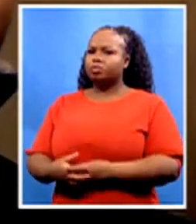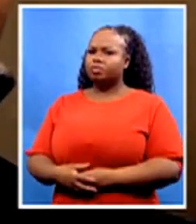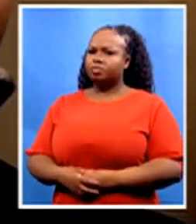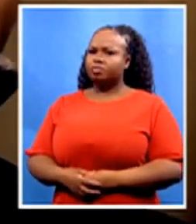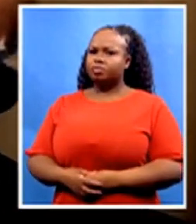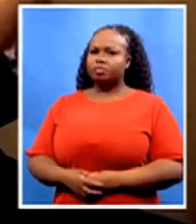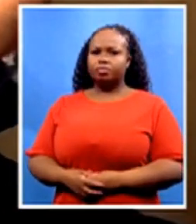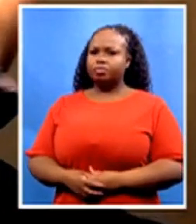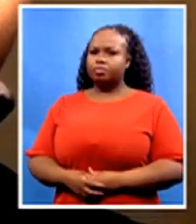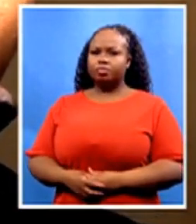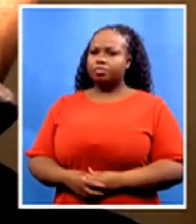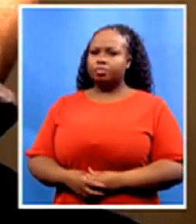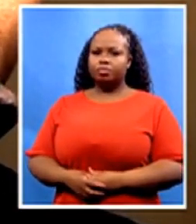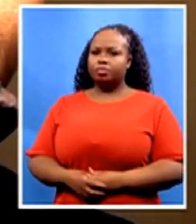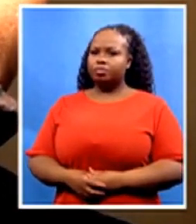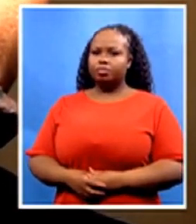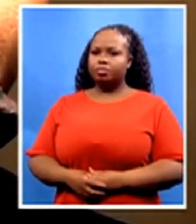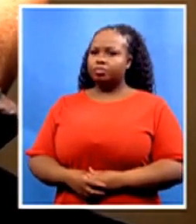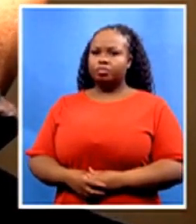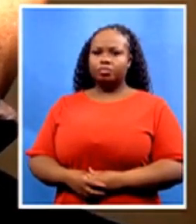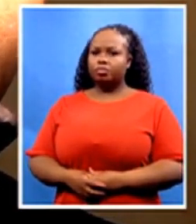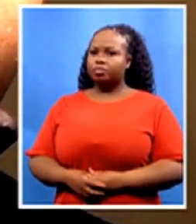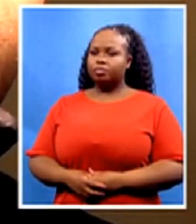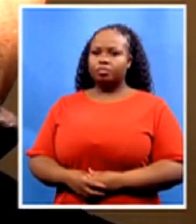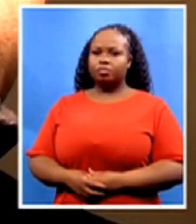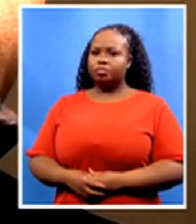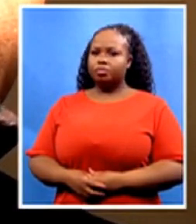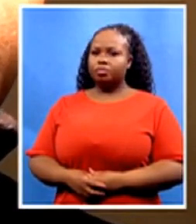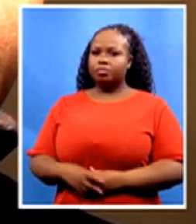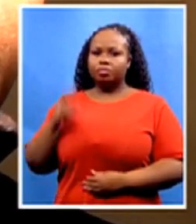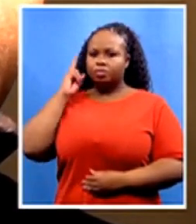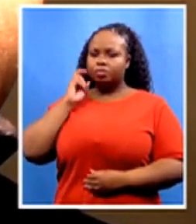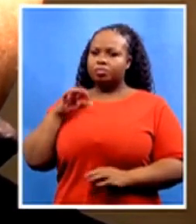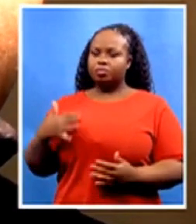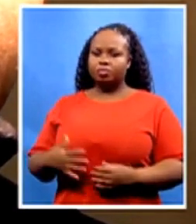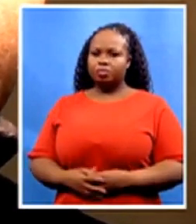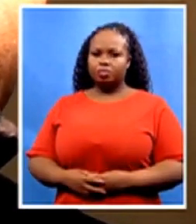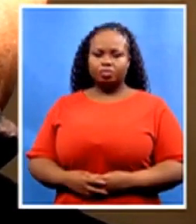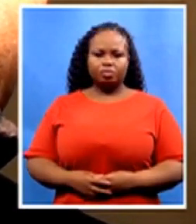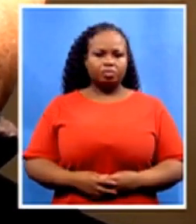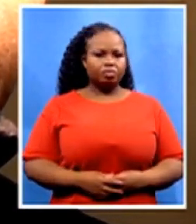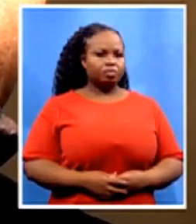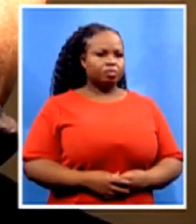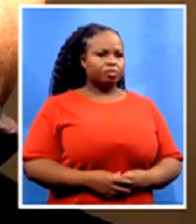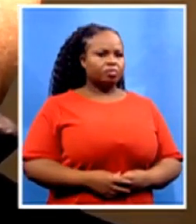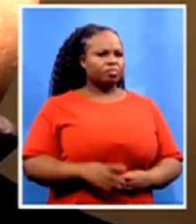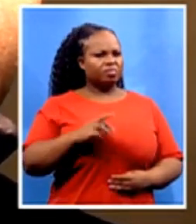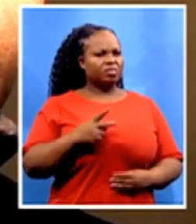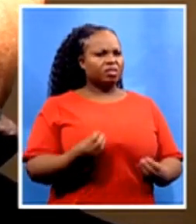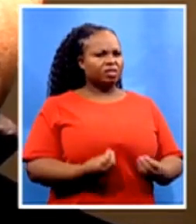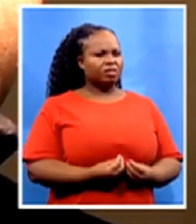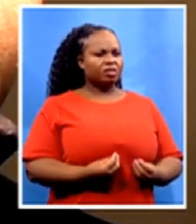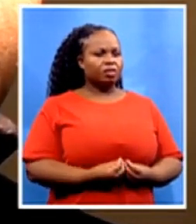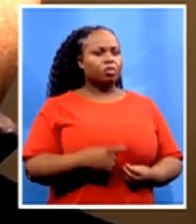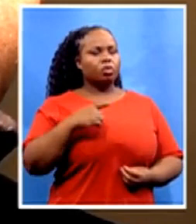Okay. All right. Go me seo sengwe se le gore motlhong o se lebeletse nje ba postpone molato ba postpone